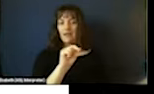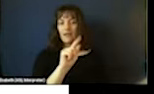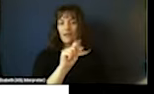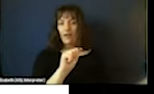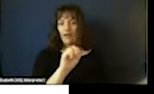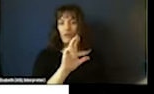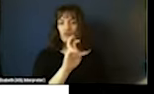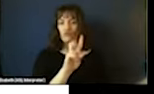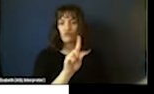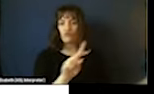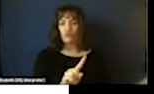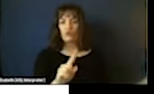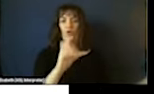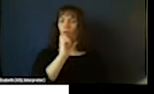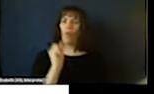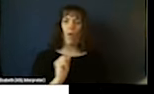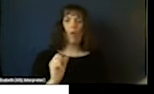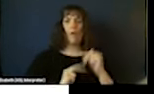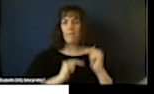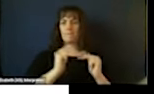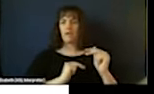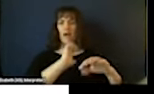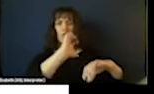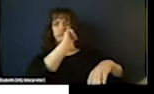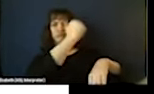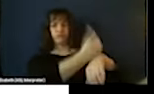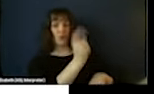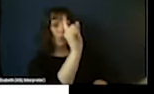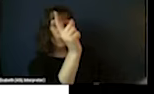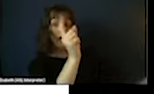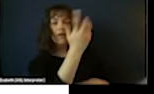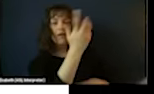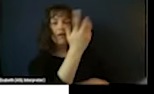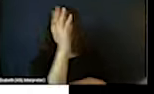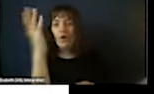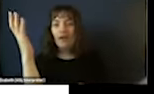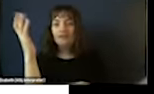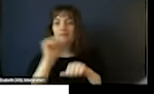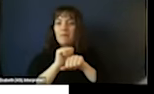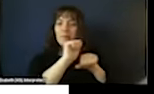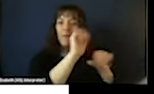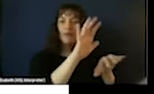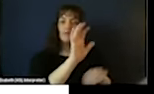able to imagine that it's not a very accessible campus. And it's very frustrating